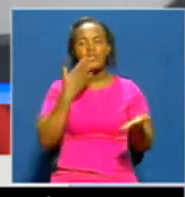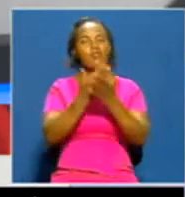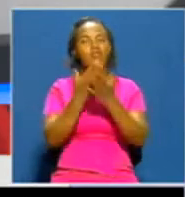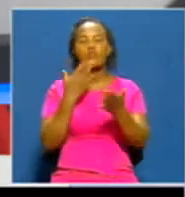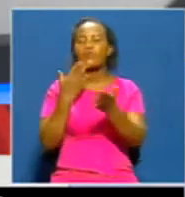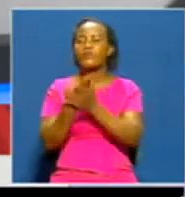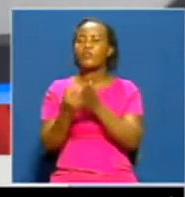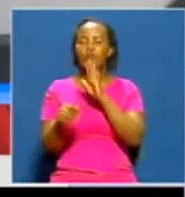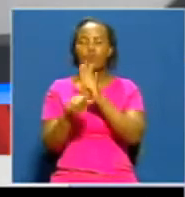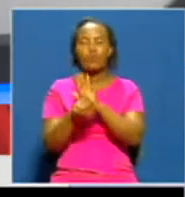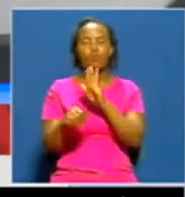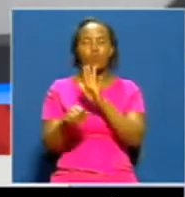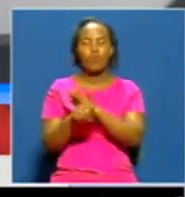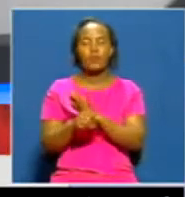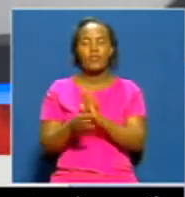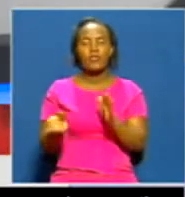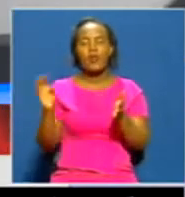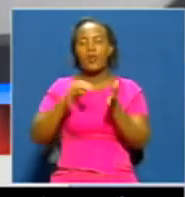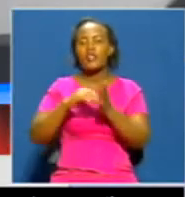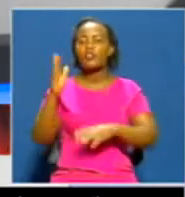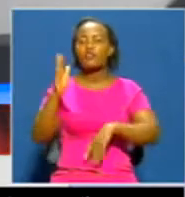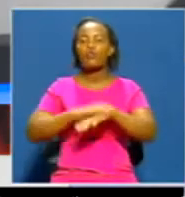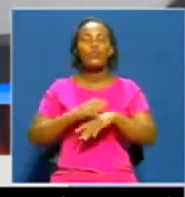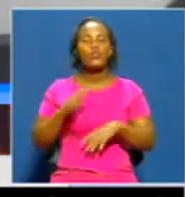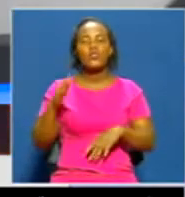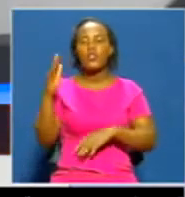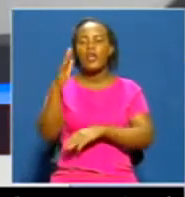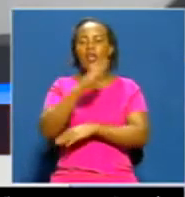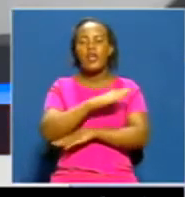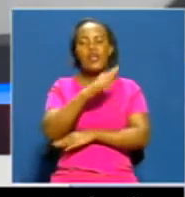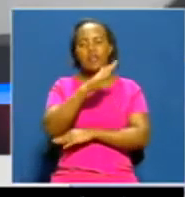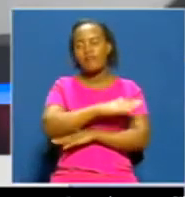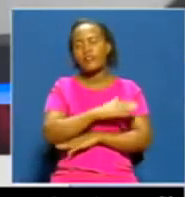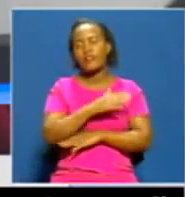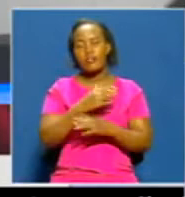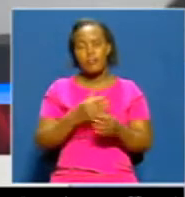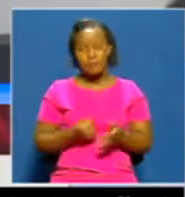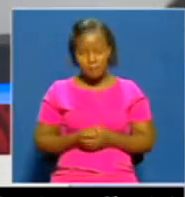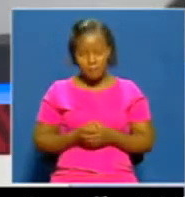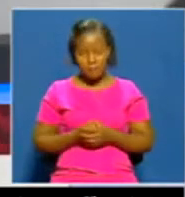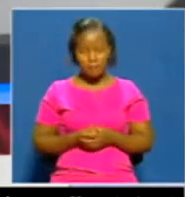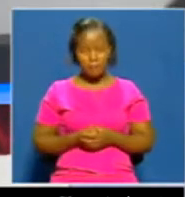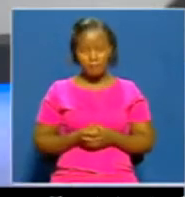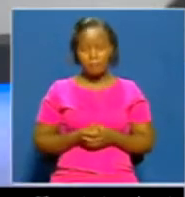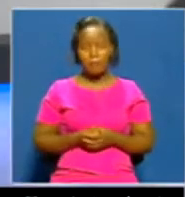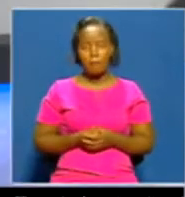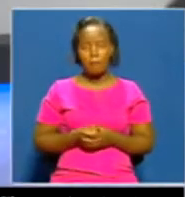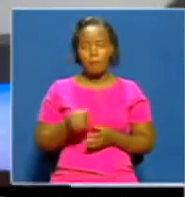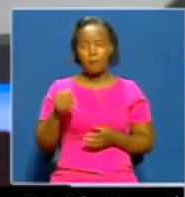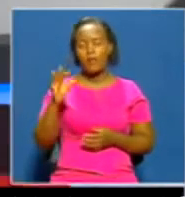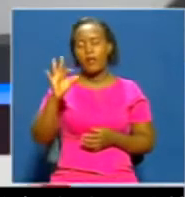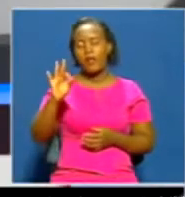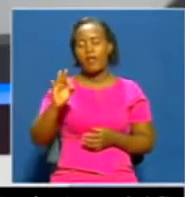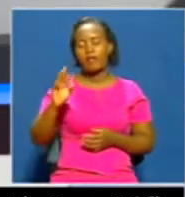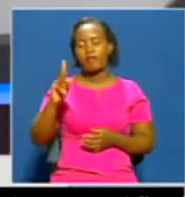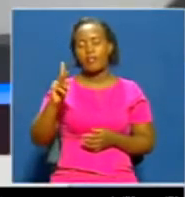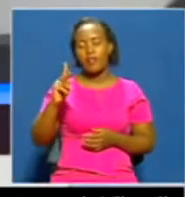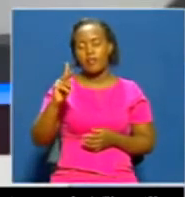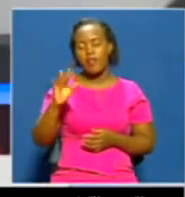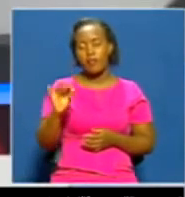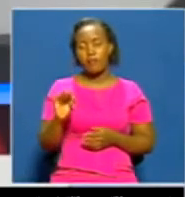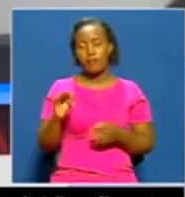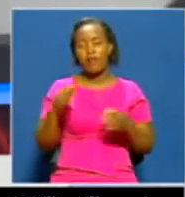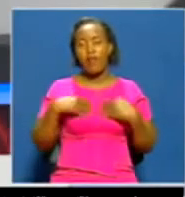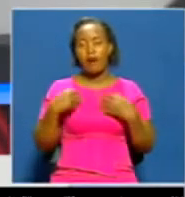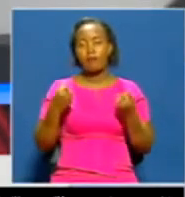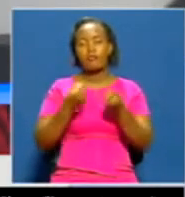Jenga for that. Once again, good evening. I'm Richard Munga with the day's sports. Now, reigning Africa Championship high jump champion Mathew